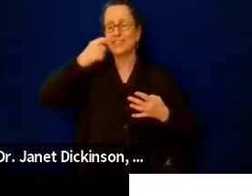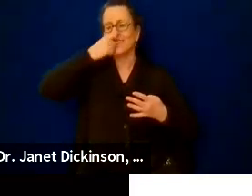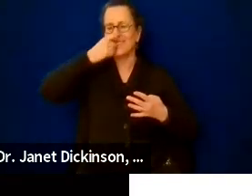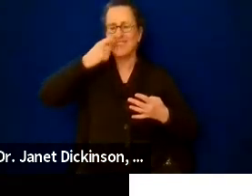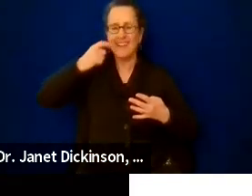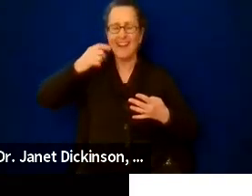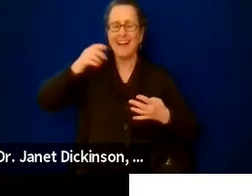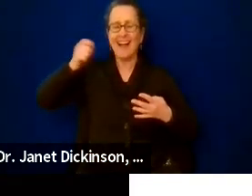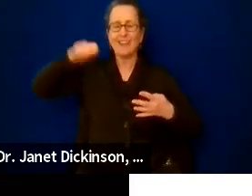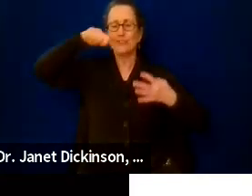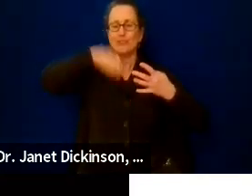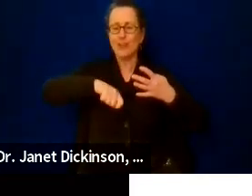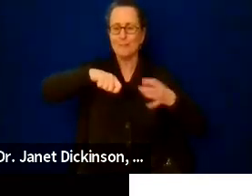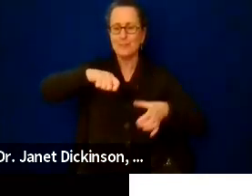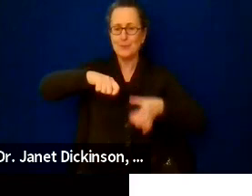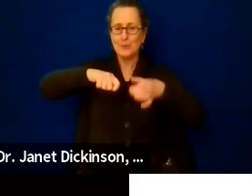You're done.